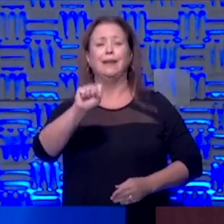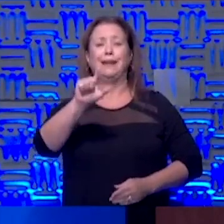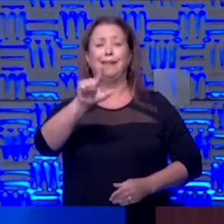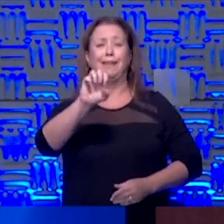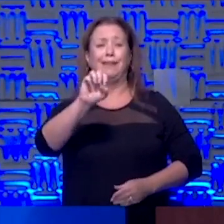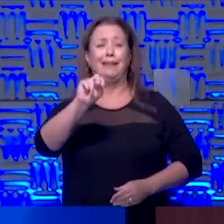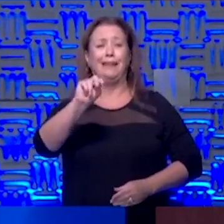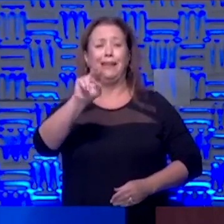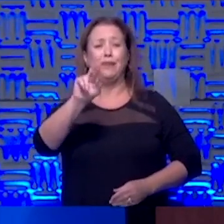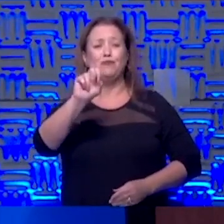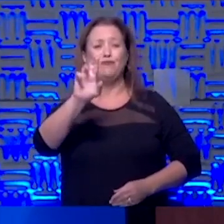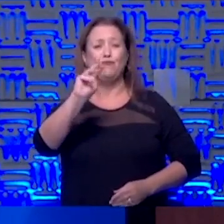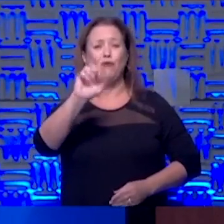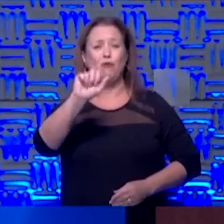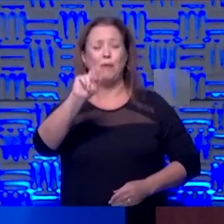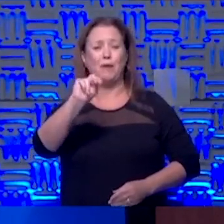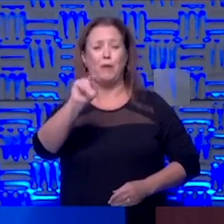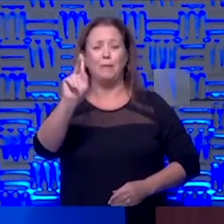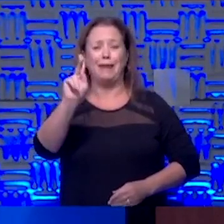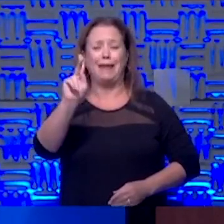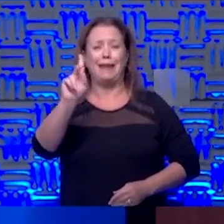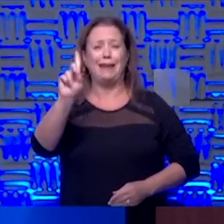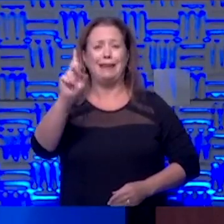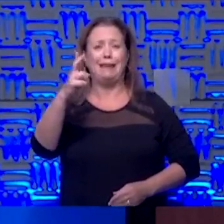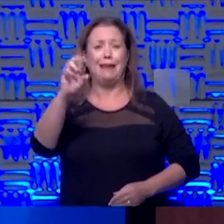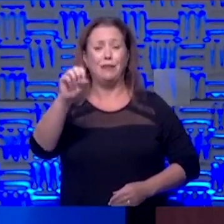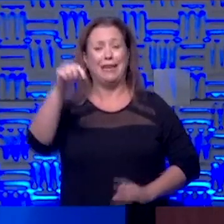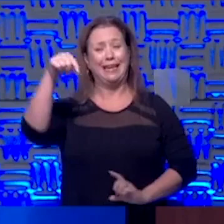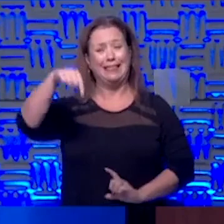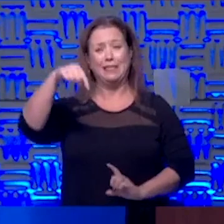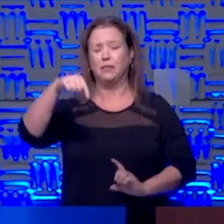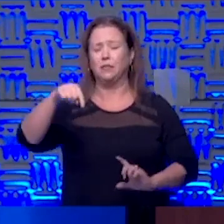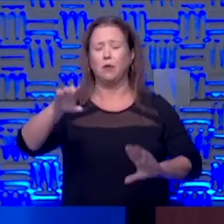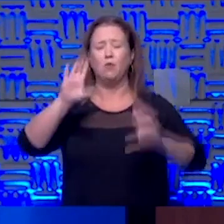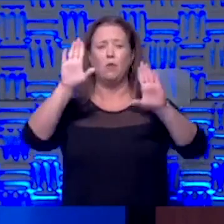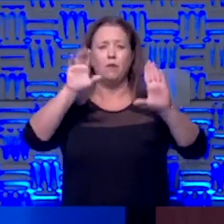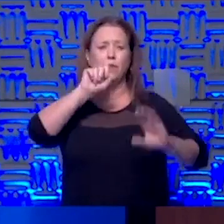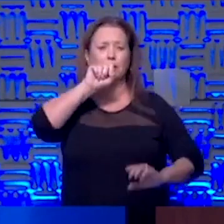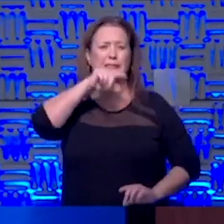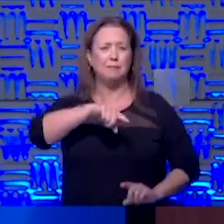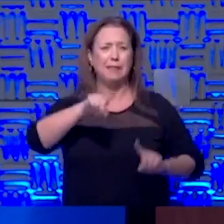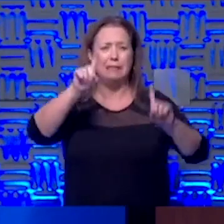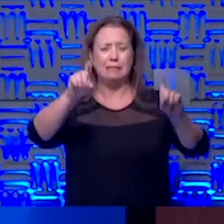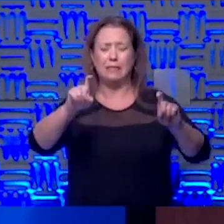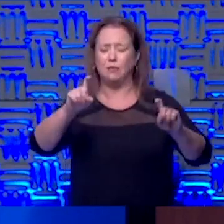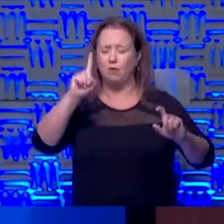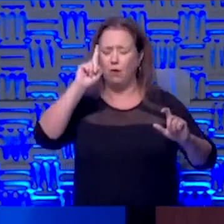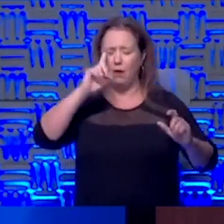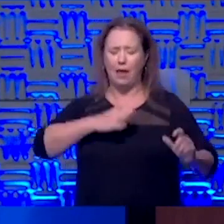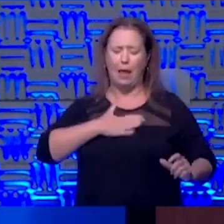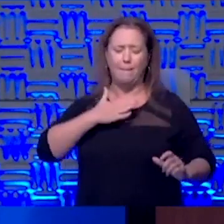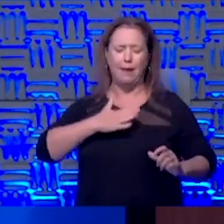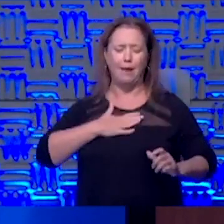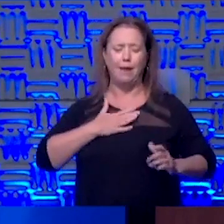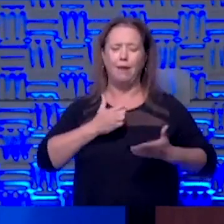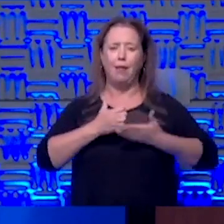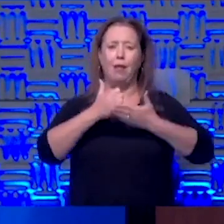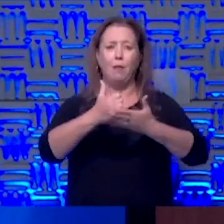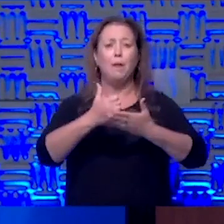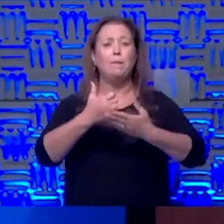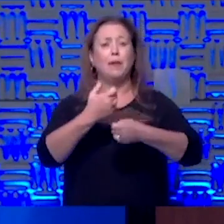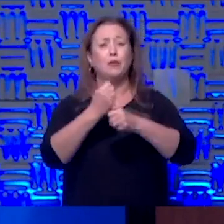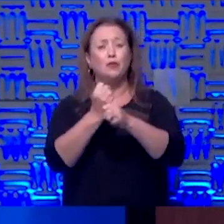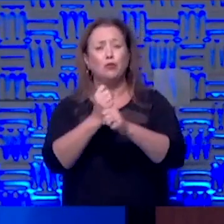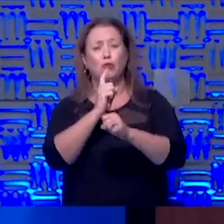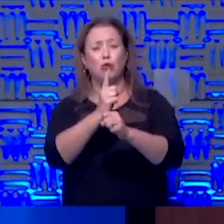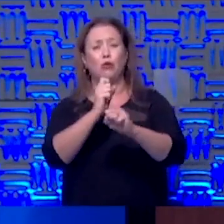a really big deal, folks. And I think we are pleased to help be a part of that, help lead the way to keep people safe, keep students safe, keep